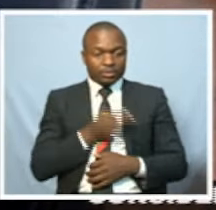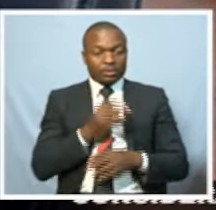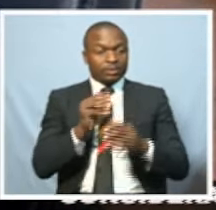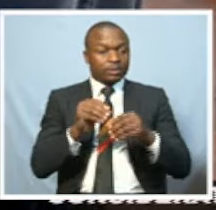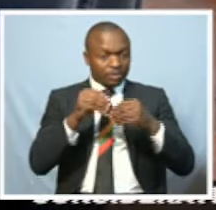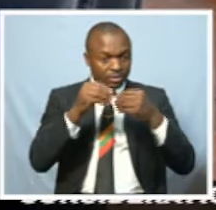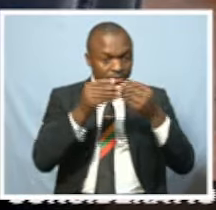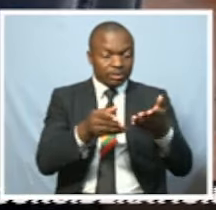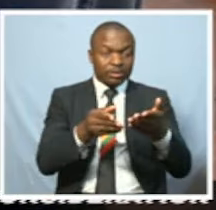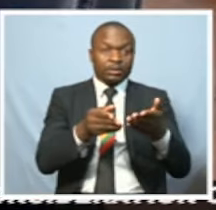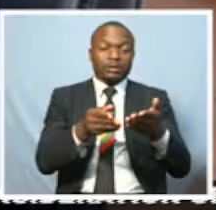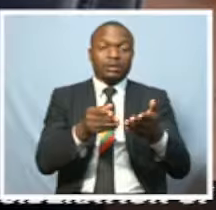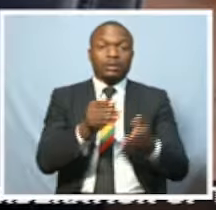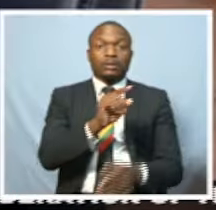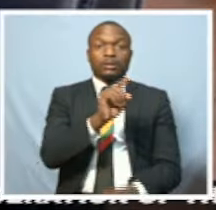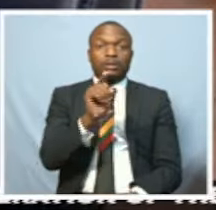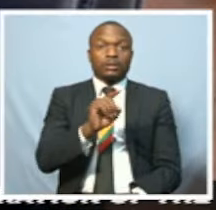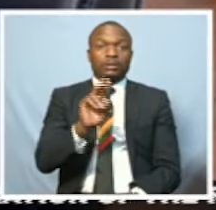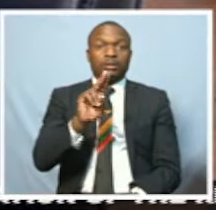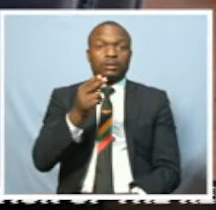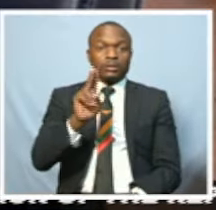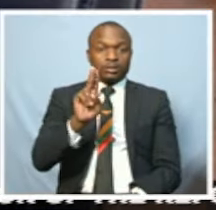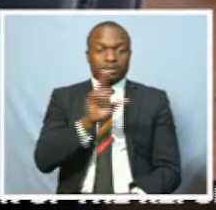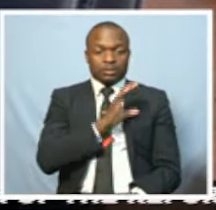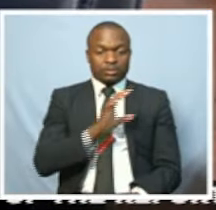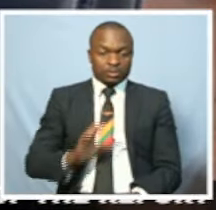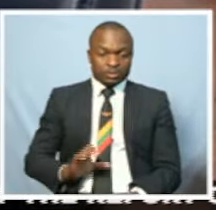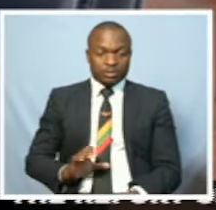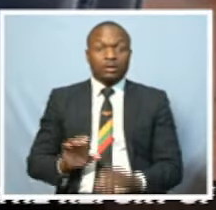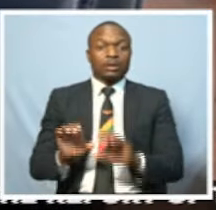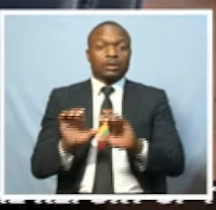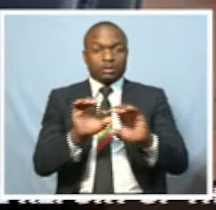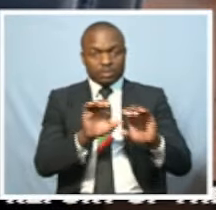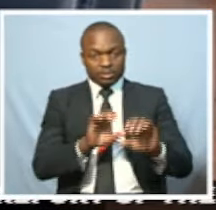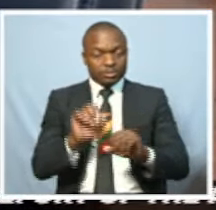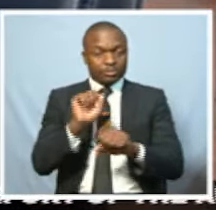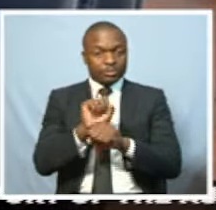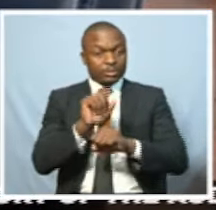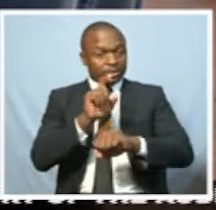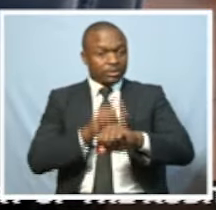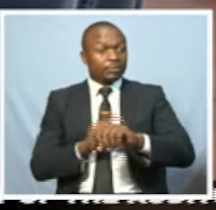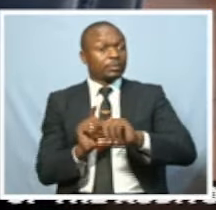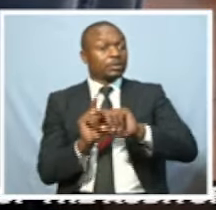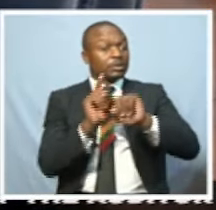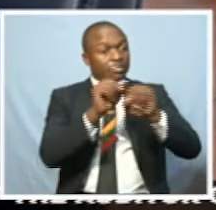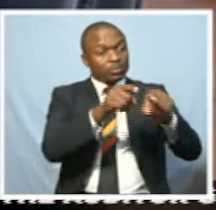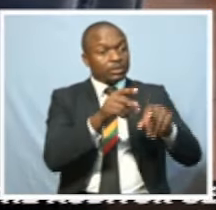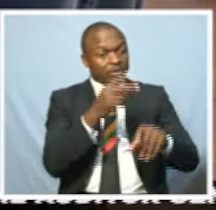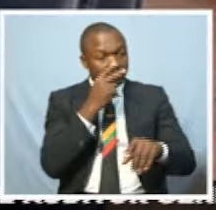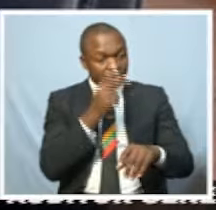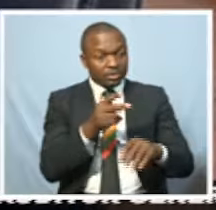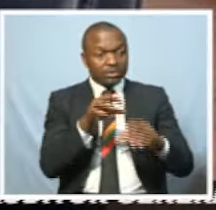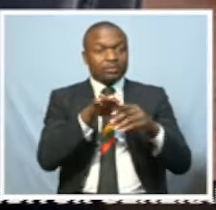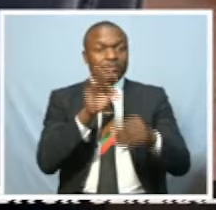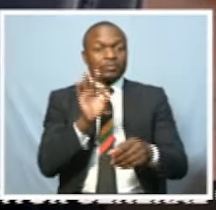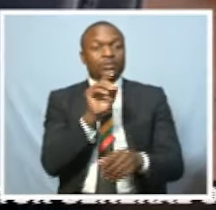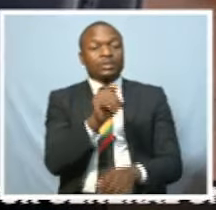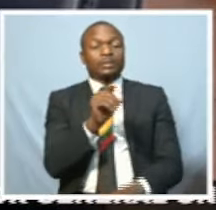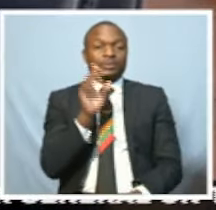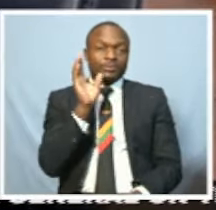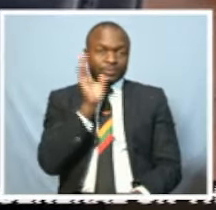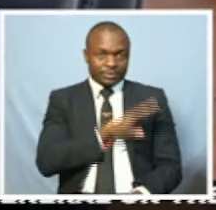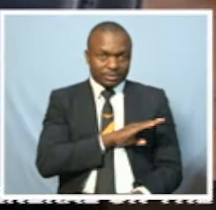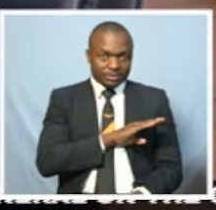contracted IWEL Engineering to do the work. So by the time they went to verify, they found that he had